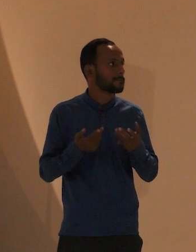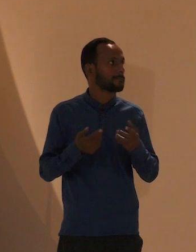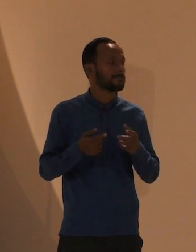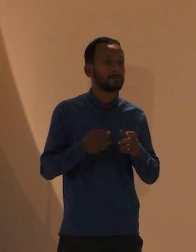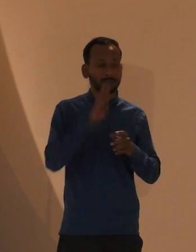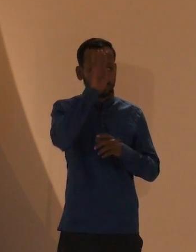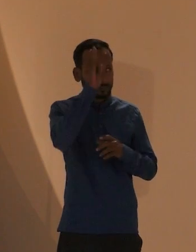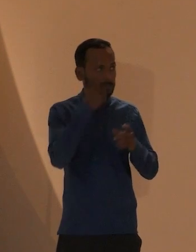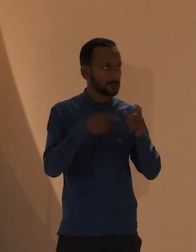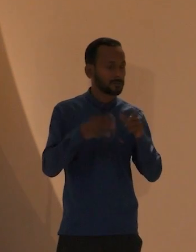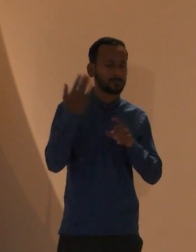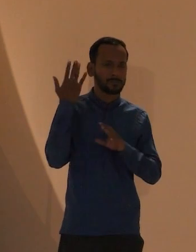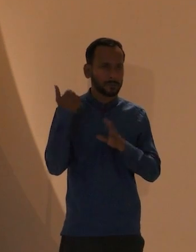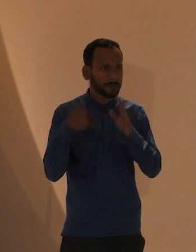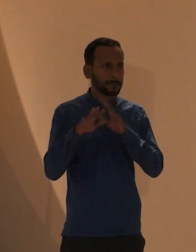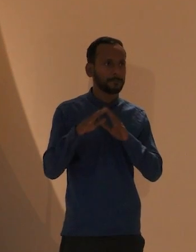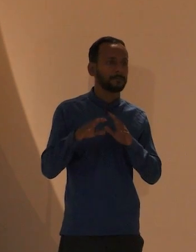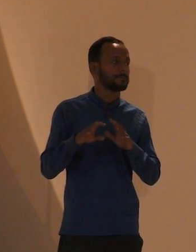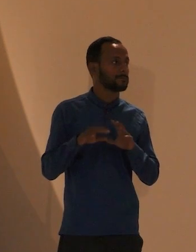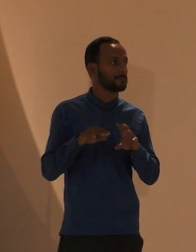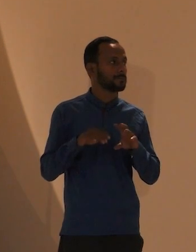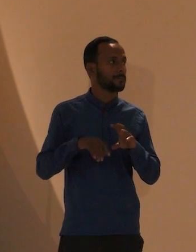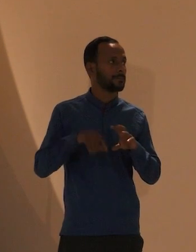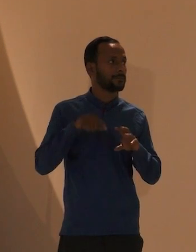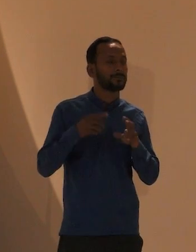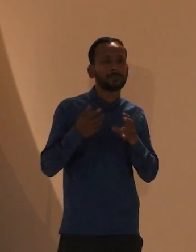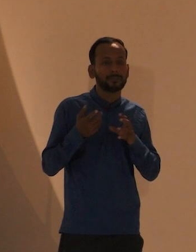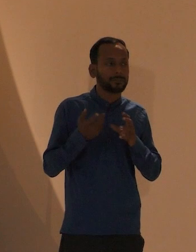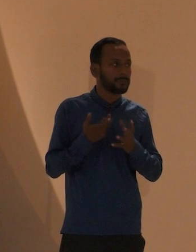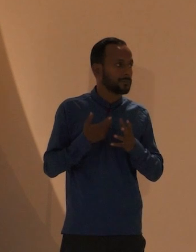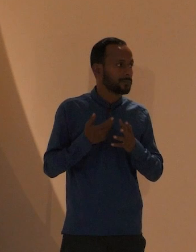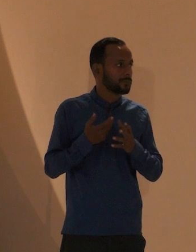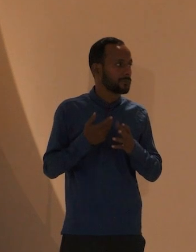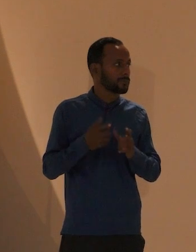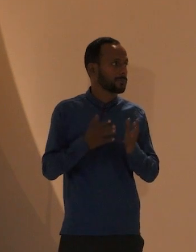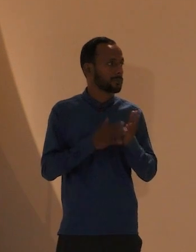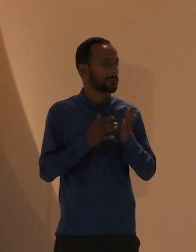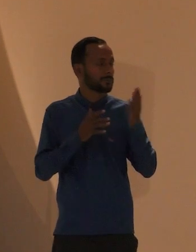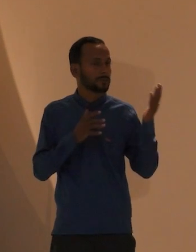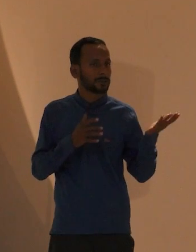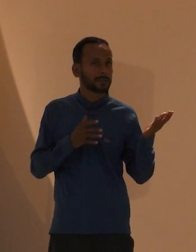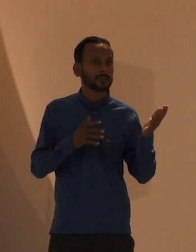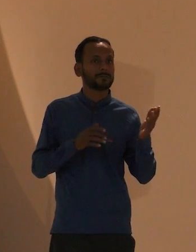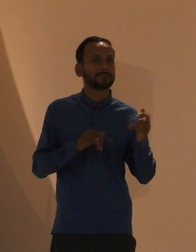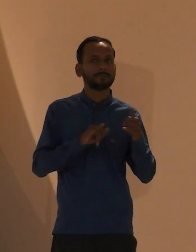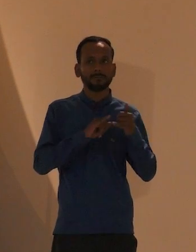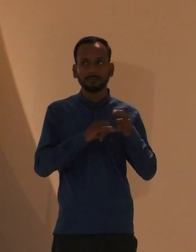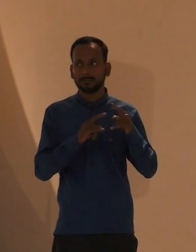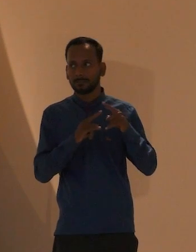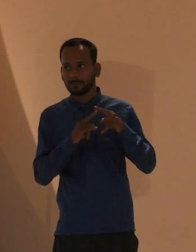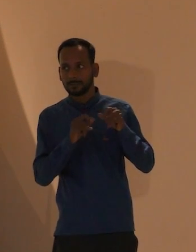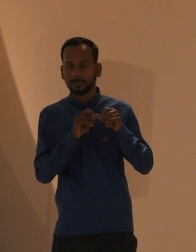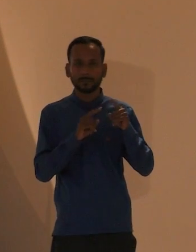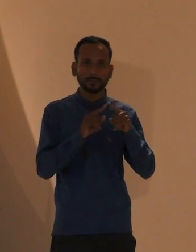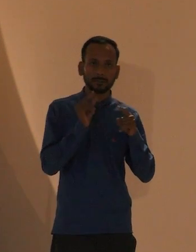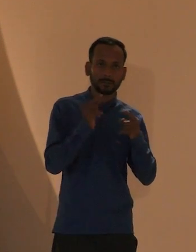past, but which has an air of contemporaneity, because on the left there is this Clive statue installed in the Victoria Memorial